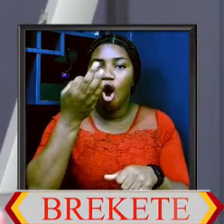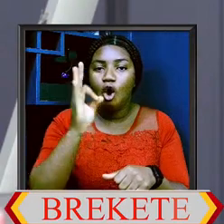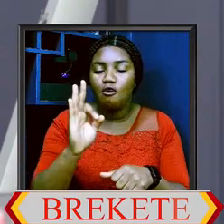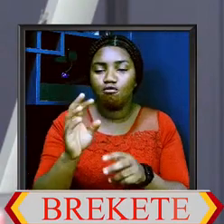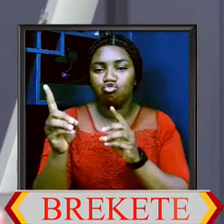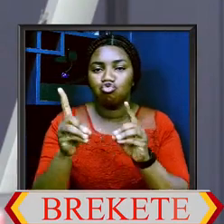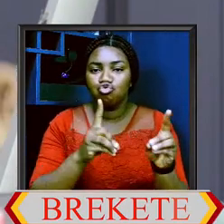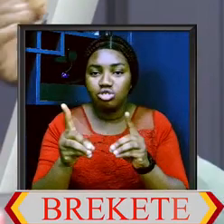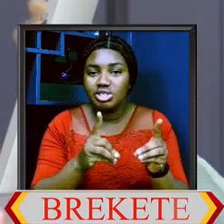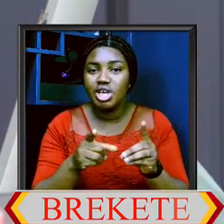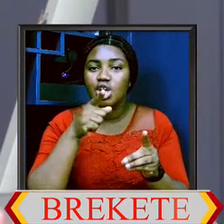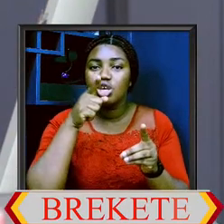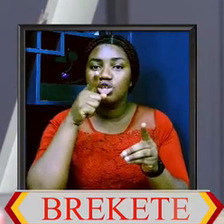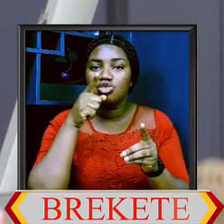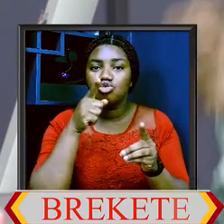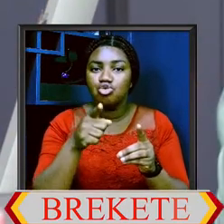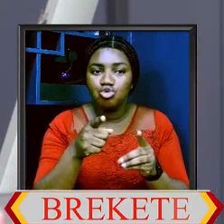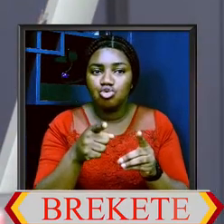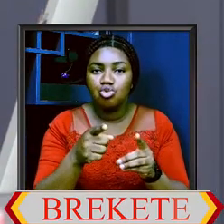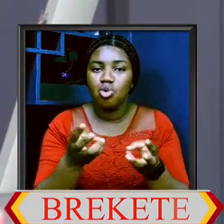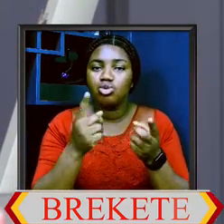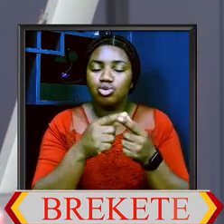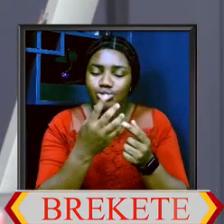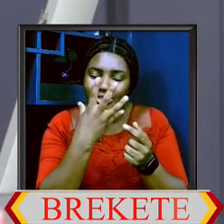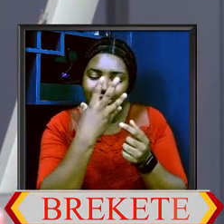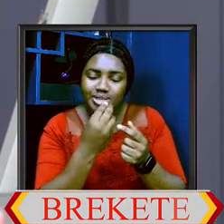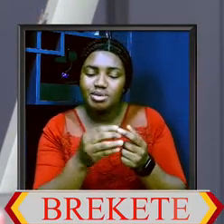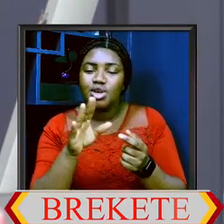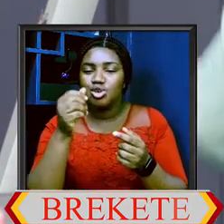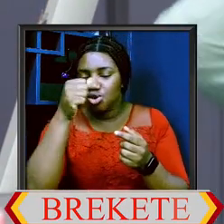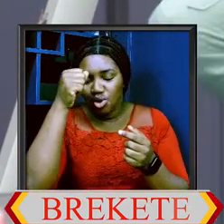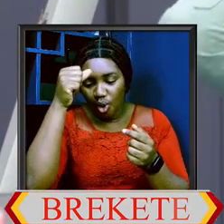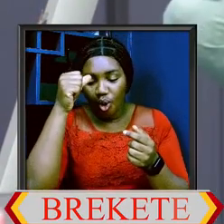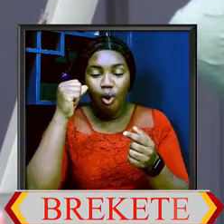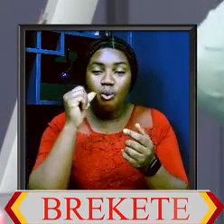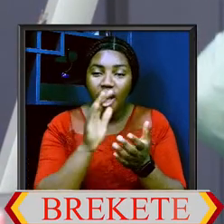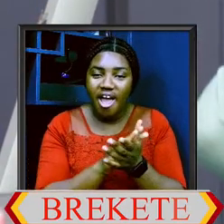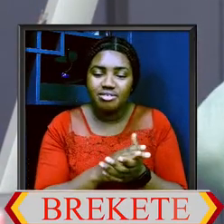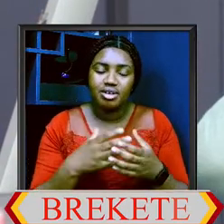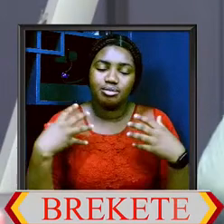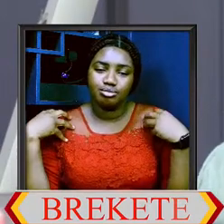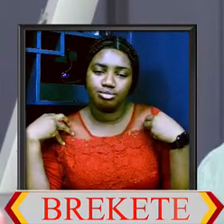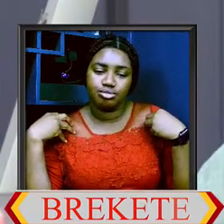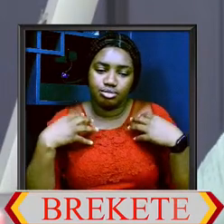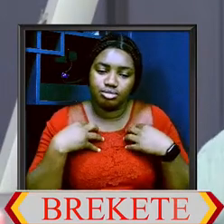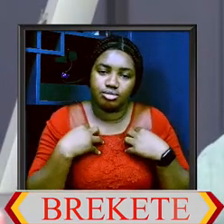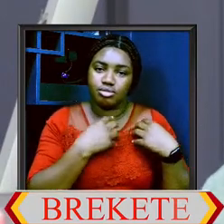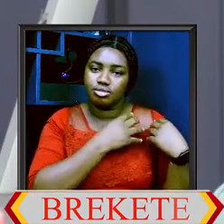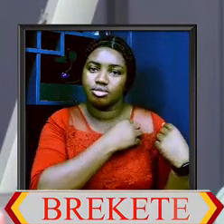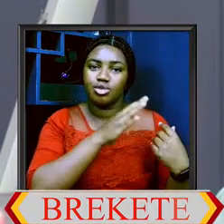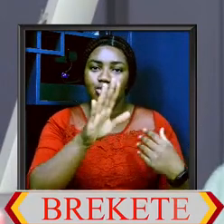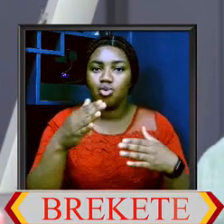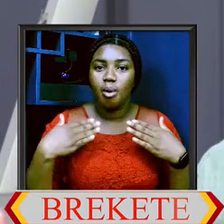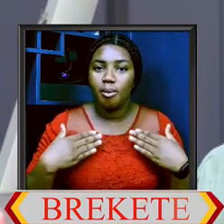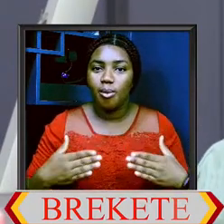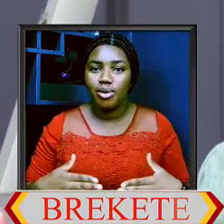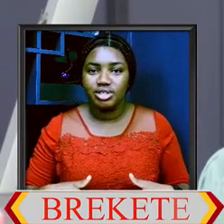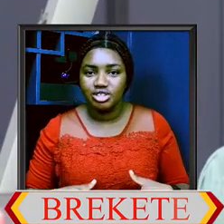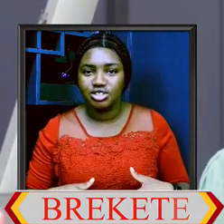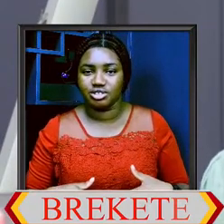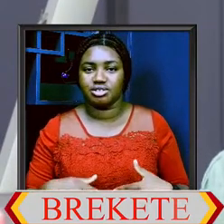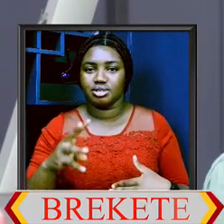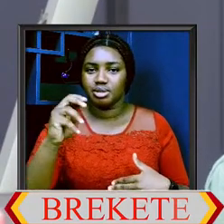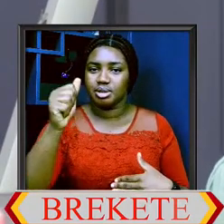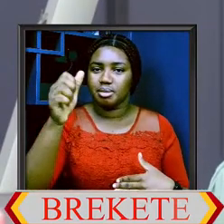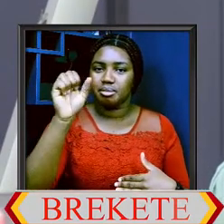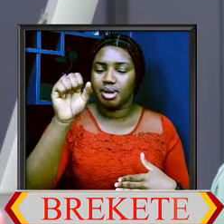duty you just drw blanket your wife they do you Ma this call that they call charge